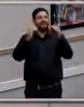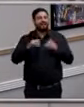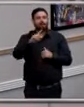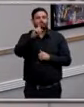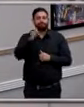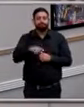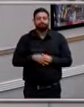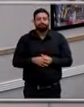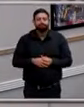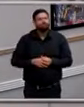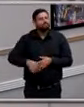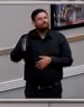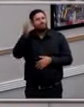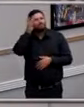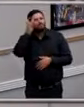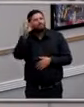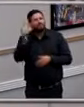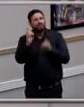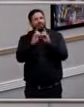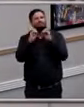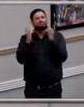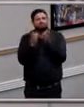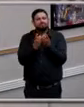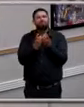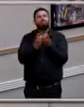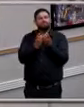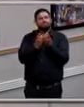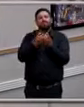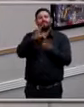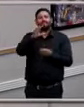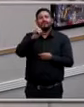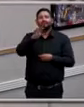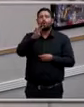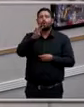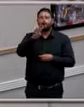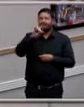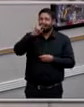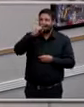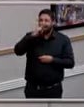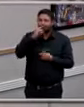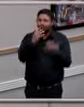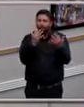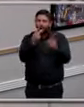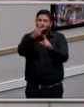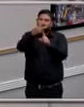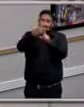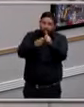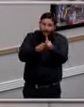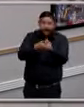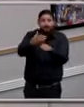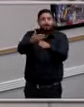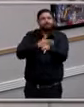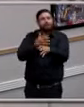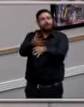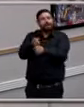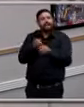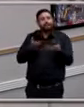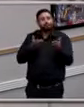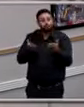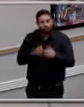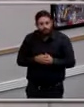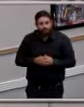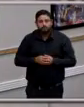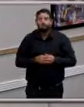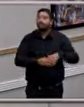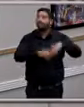Why is the district making 504 kids wait 2 months to start receiving their services again? The elementary campus